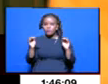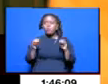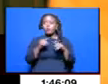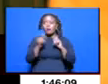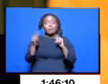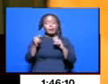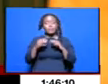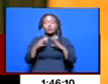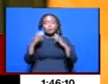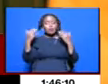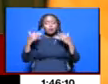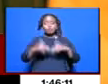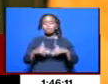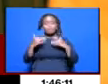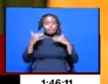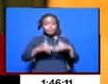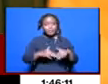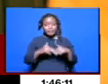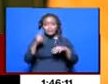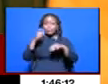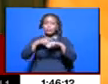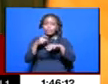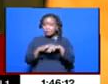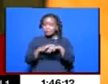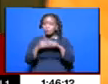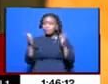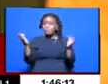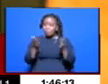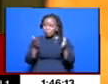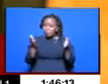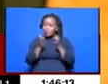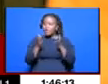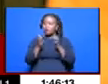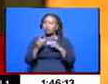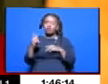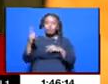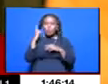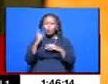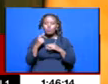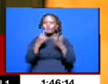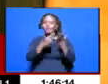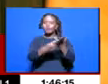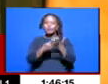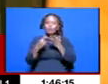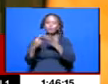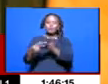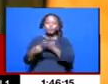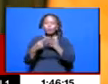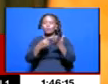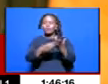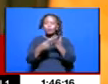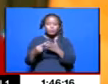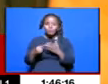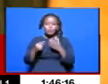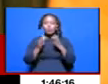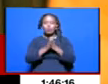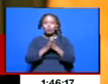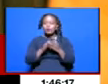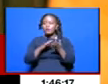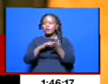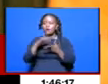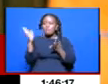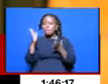the basics of a basic structure were basically spewed unto us with such aplomb